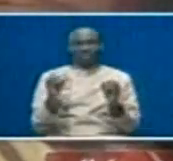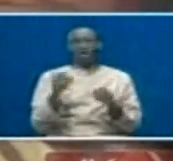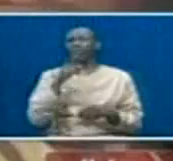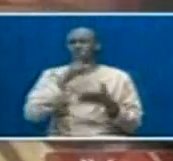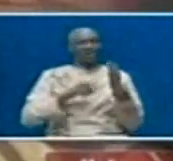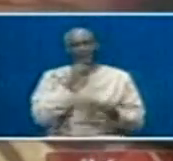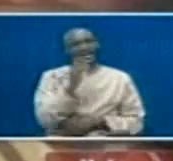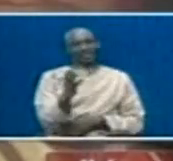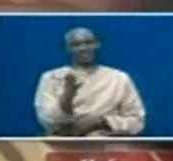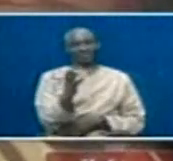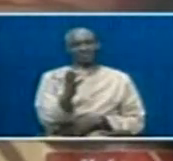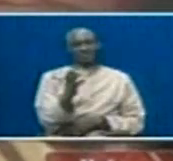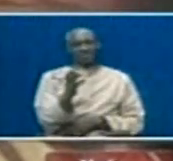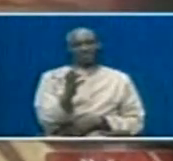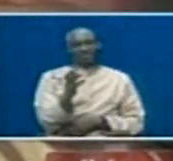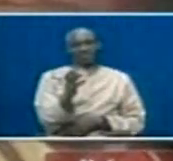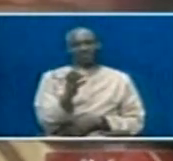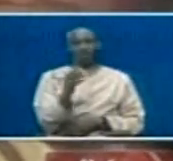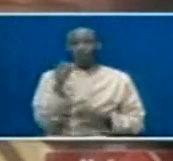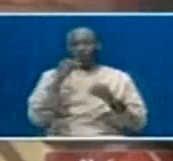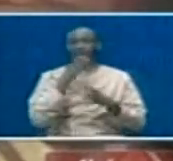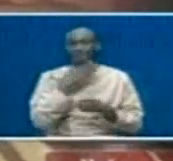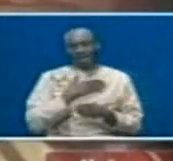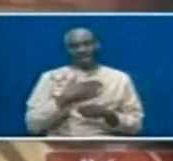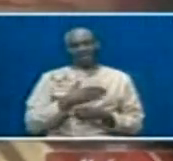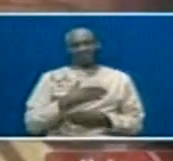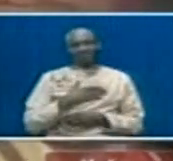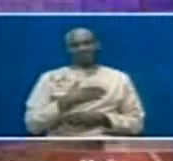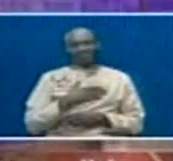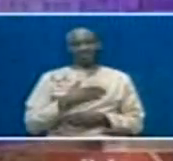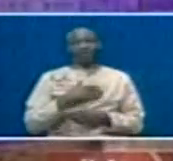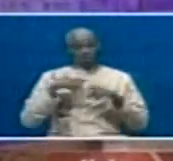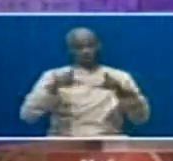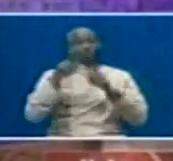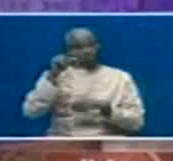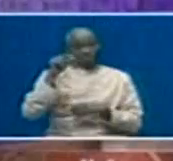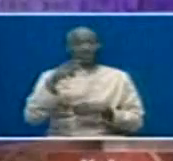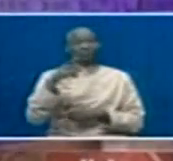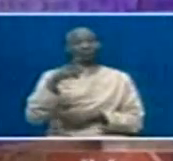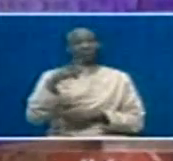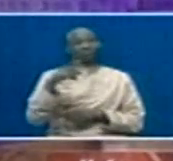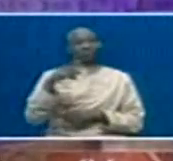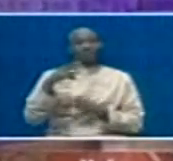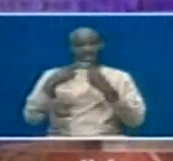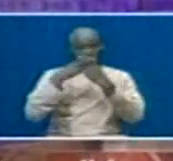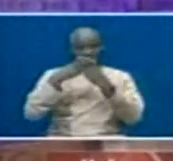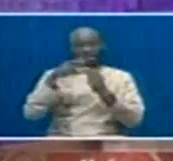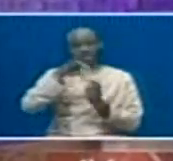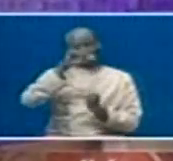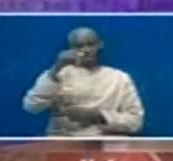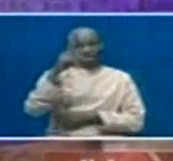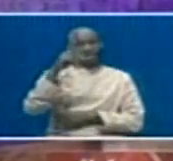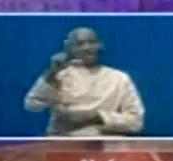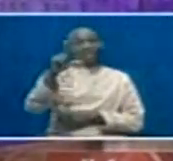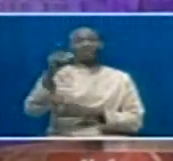man. What a man. Oh, my. Keep tweeting at Koinange Jeff. The hashtag is